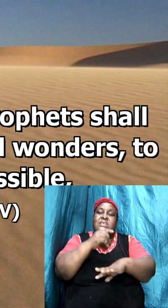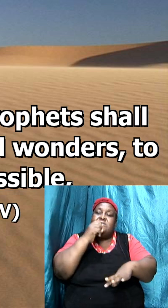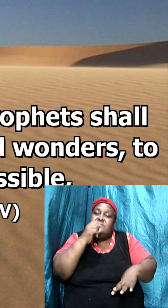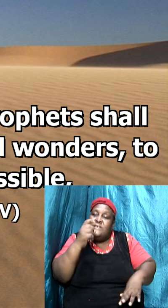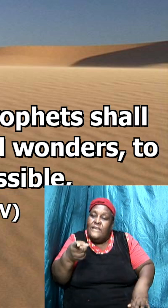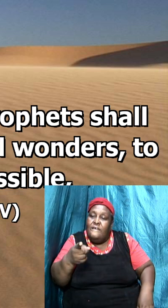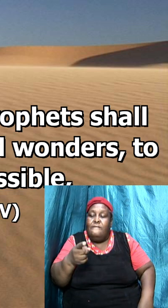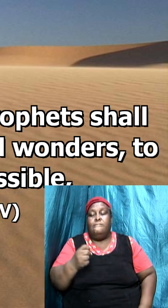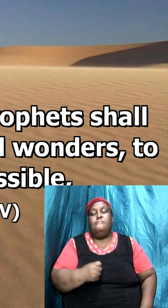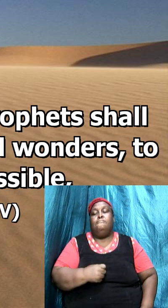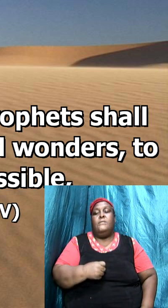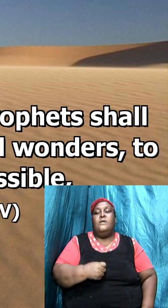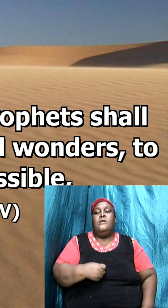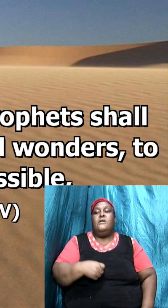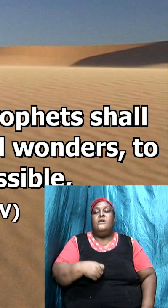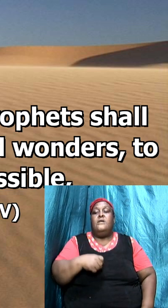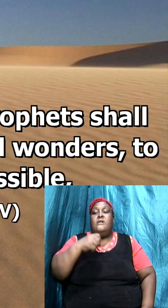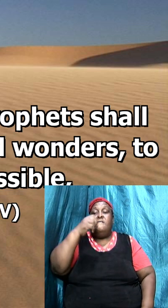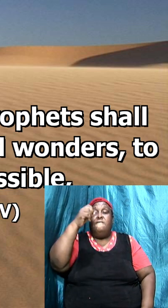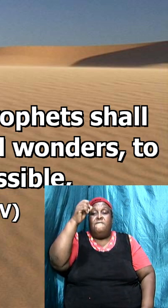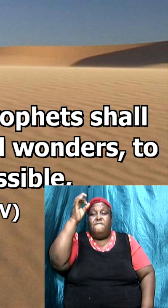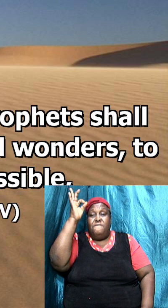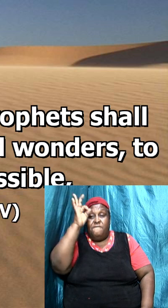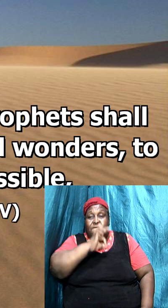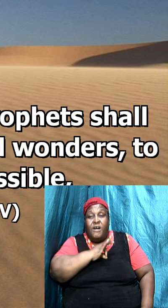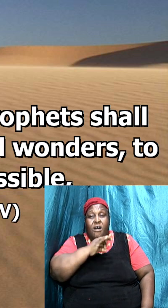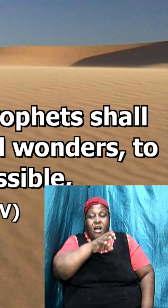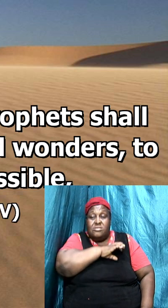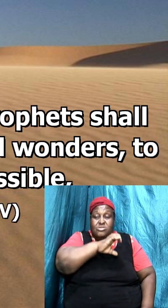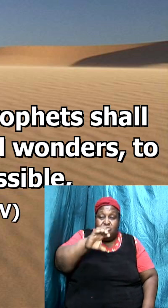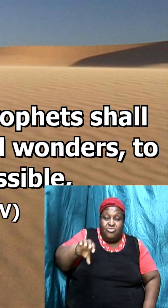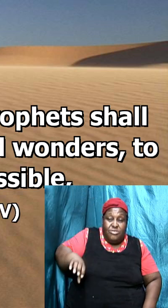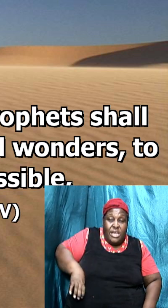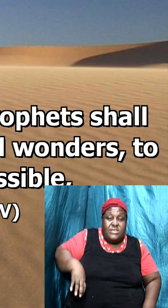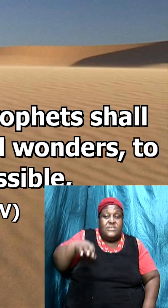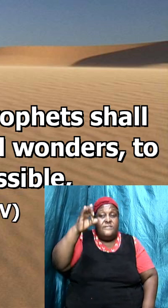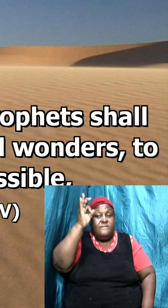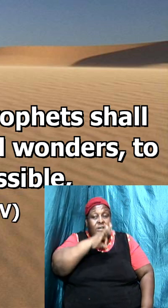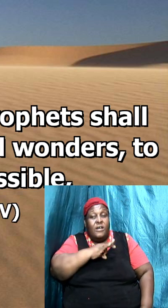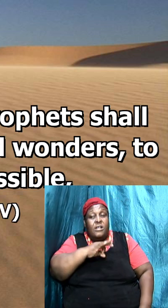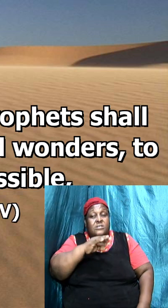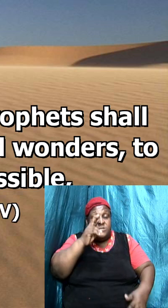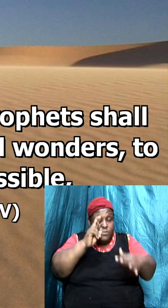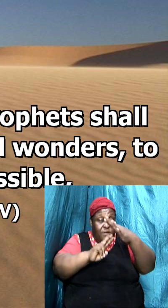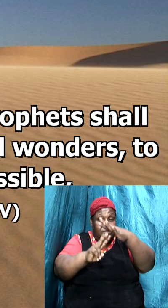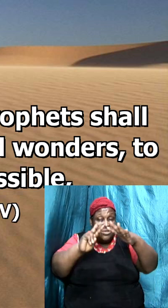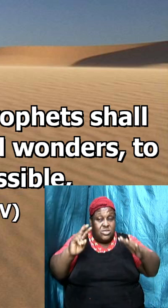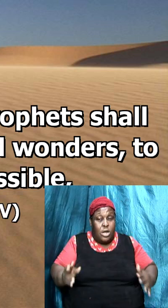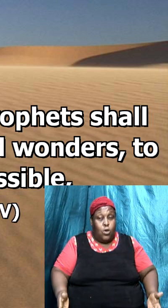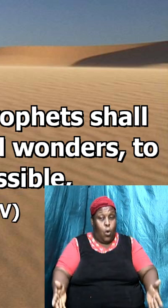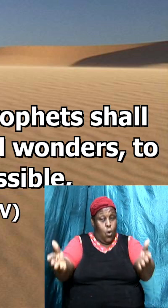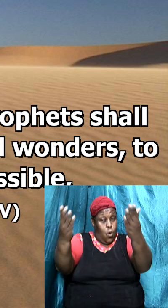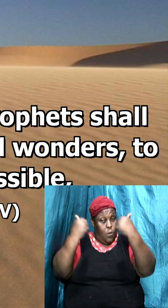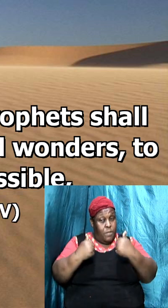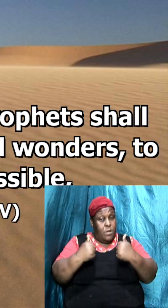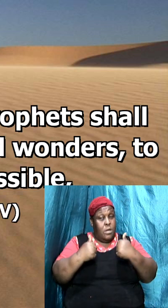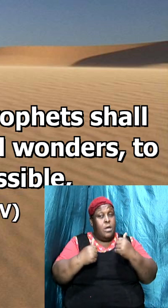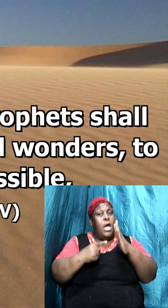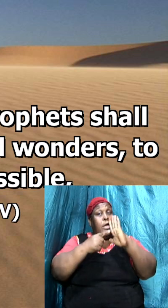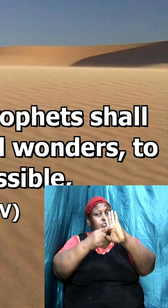it. False Christ and false prophets shall rise and shall show